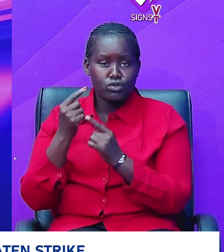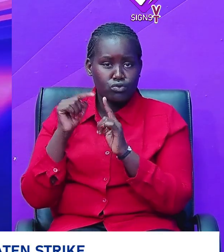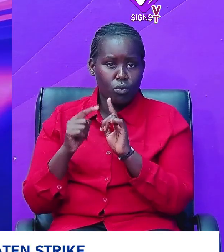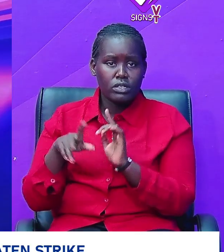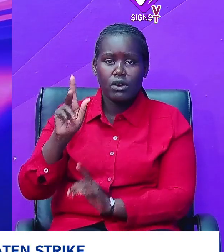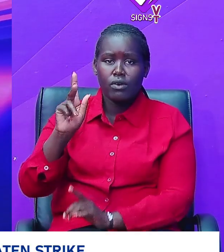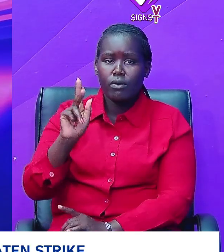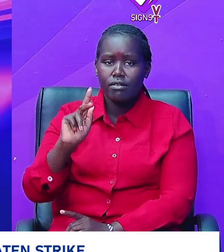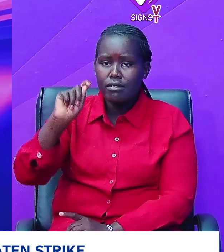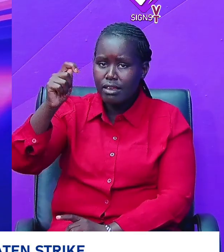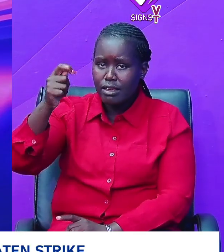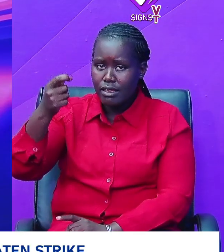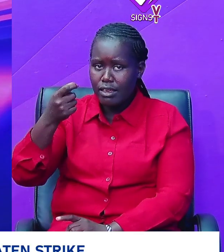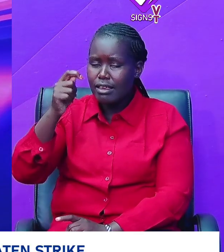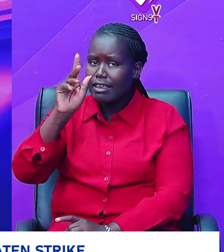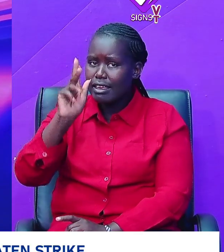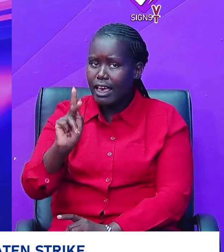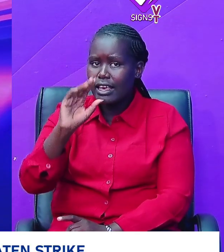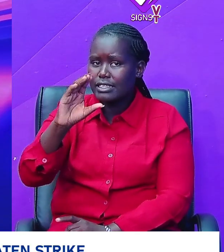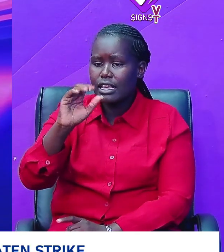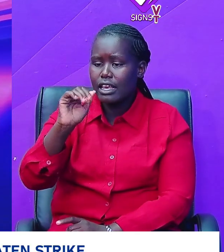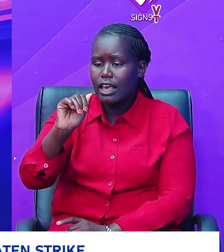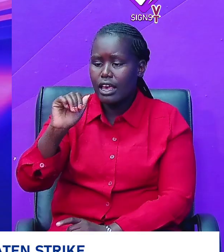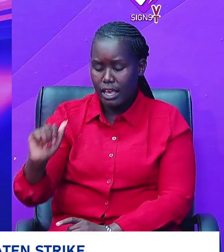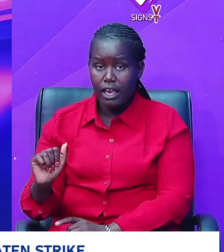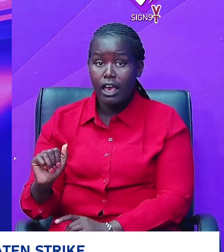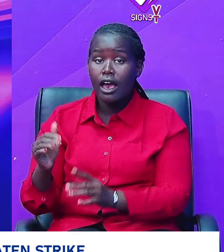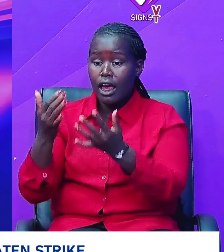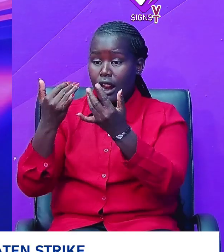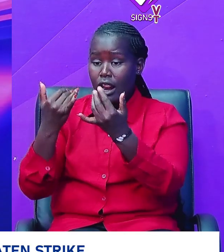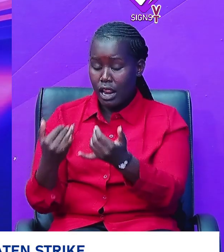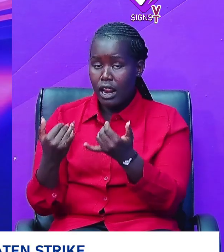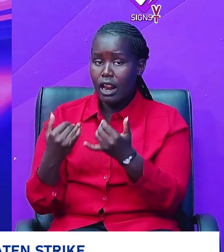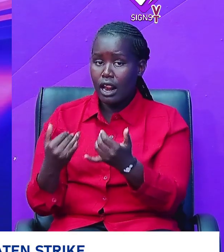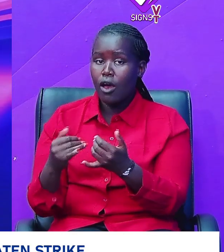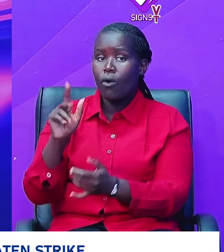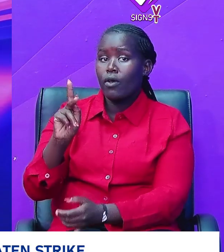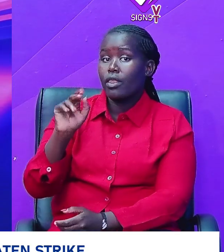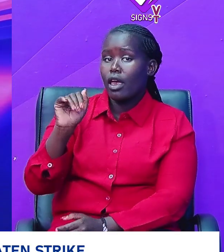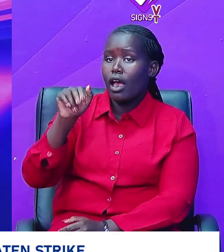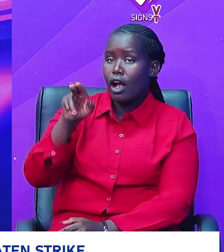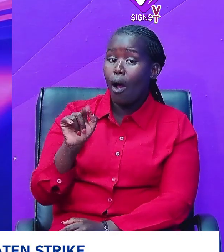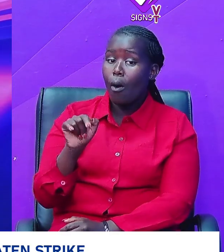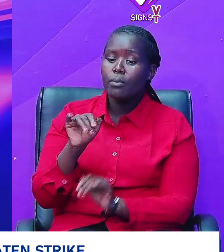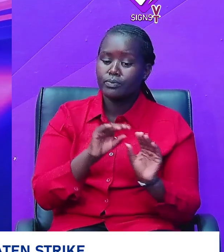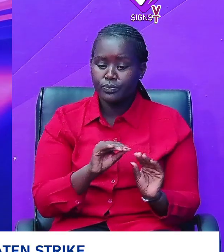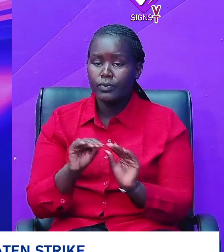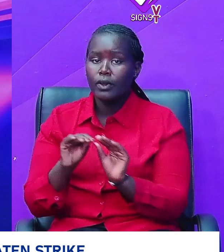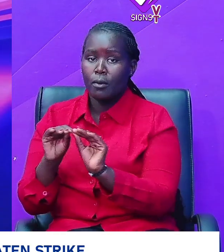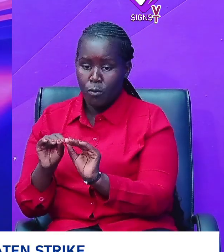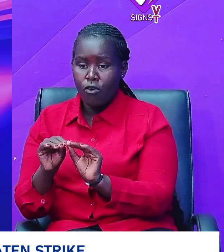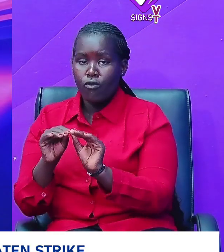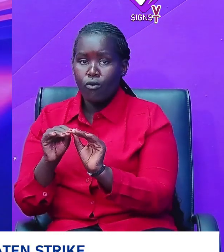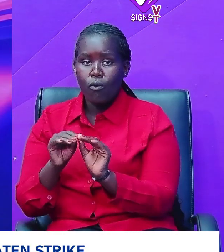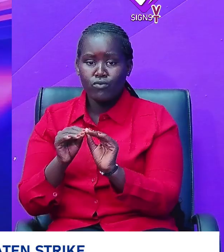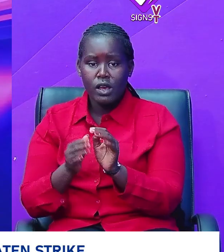Aviation Authority, KCAA. Now, according to KAWU, this move was executed